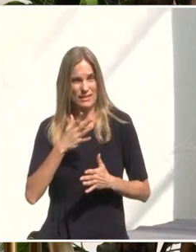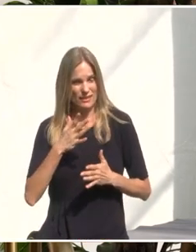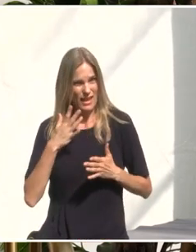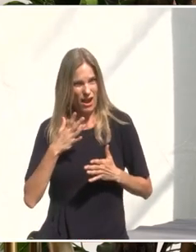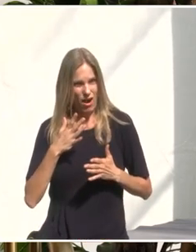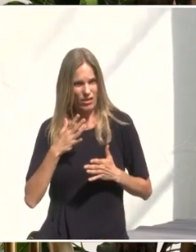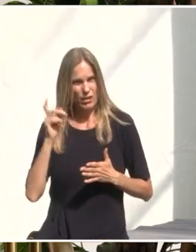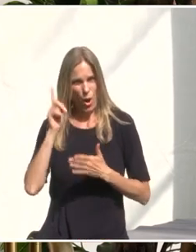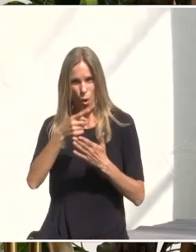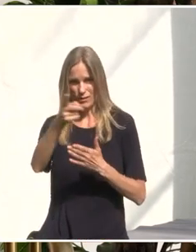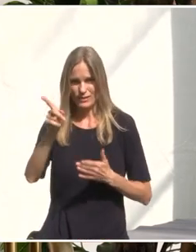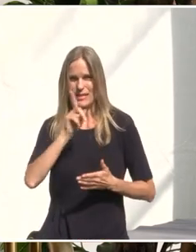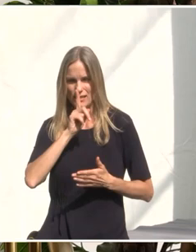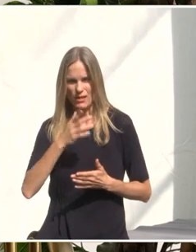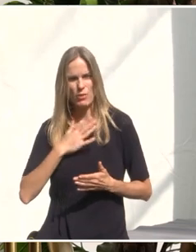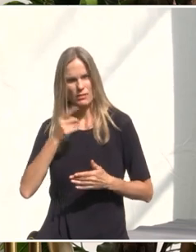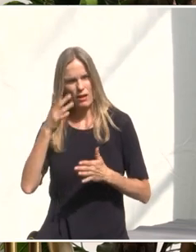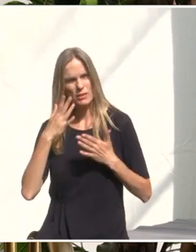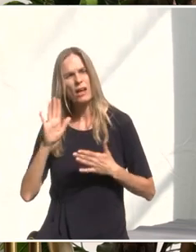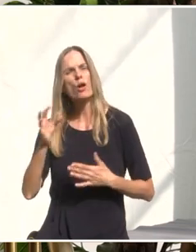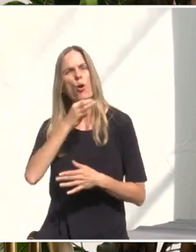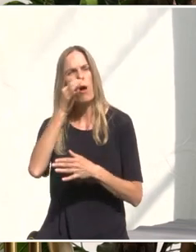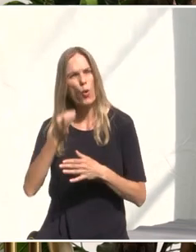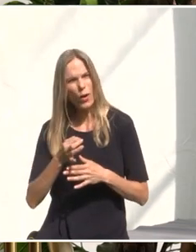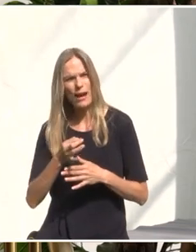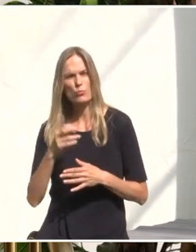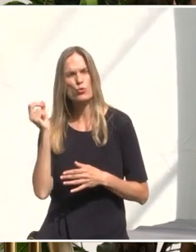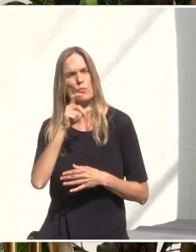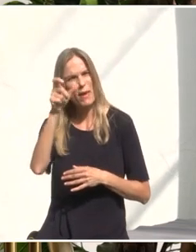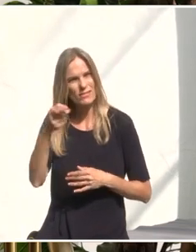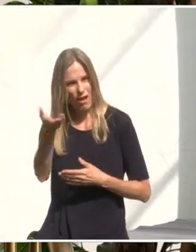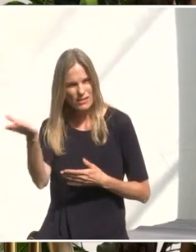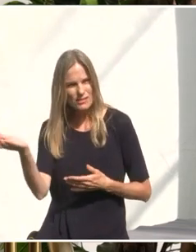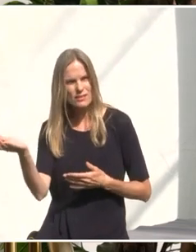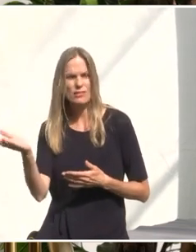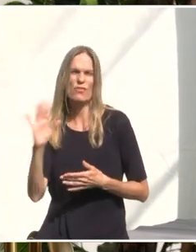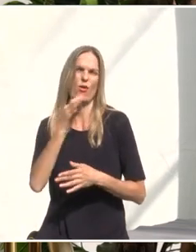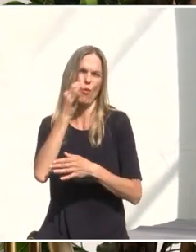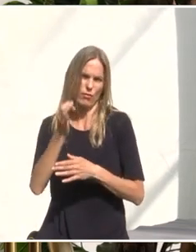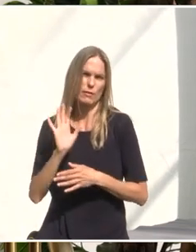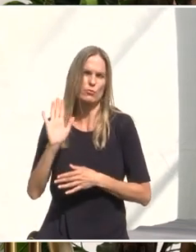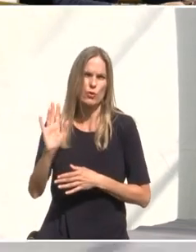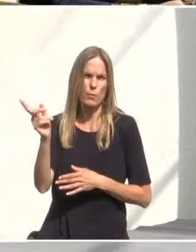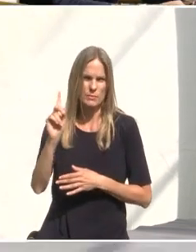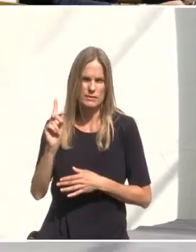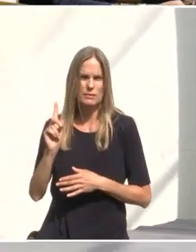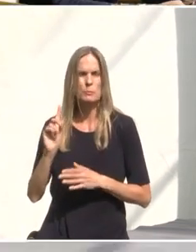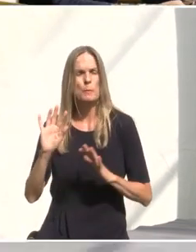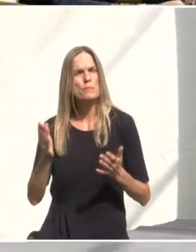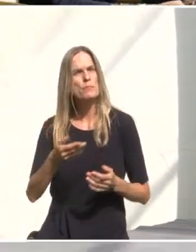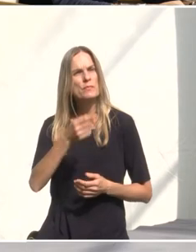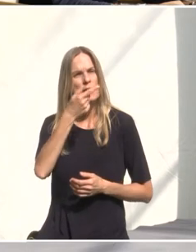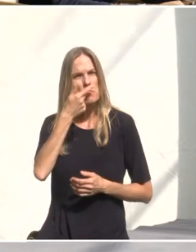like to get to know your experience as an expert and specialist in this field. So what are these unique challenges that